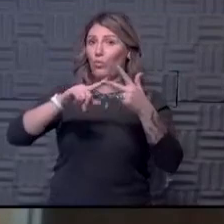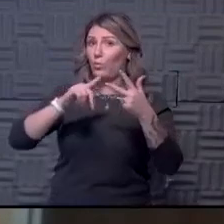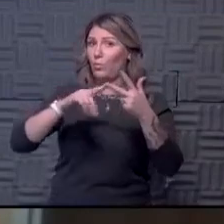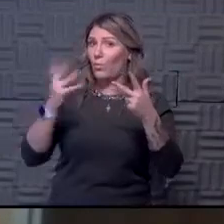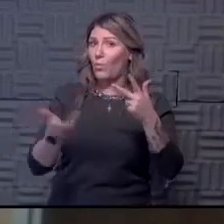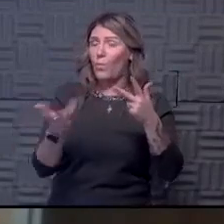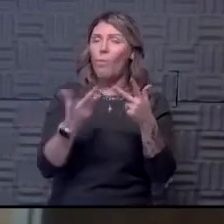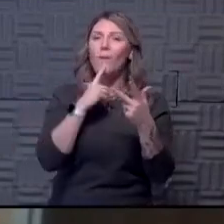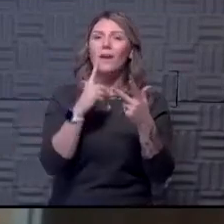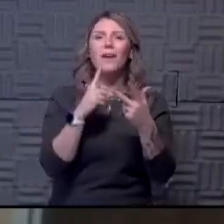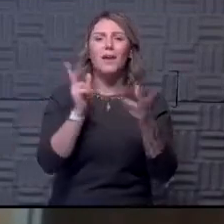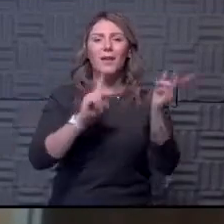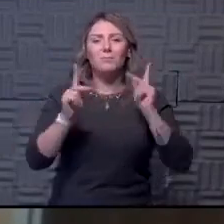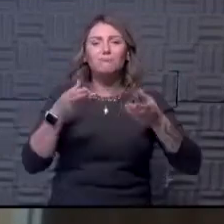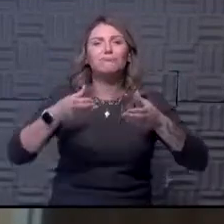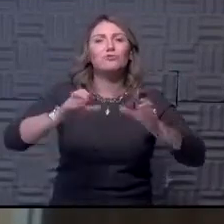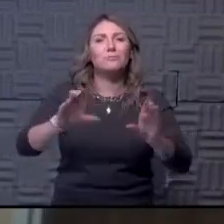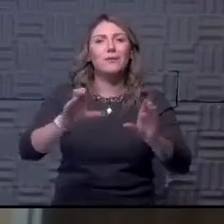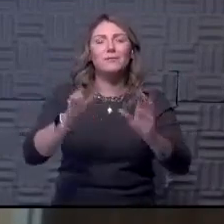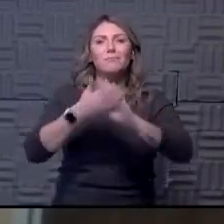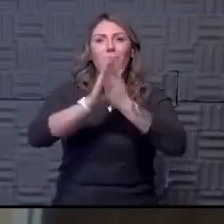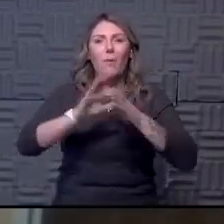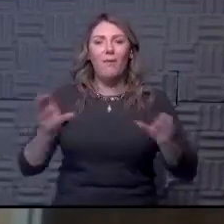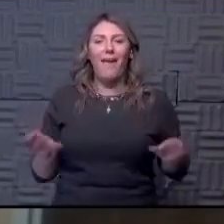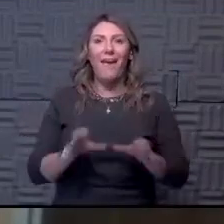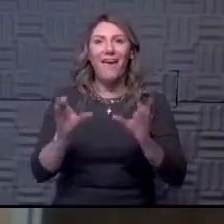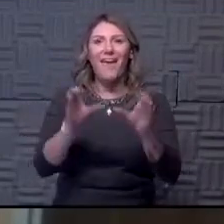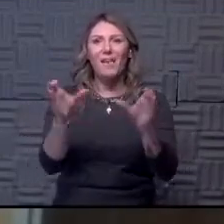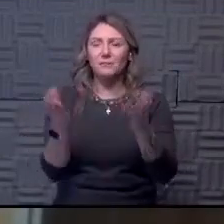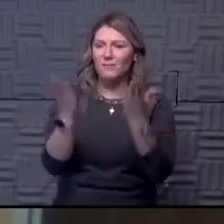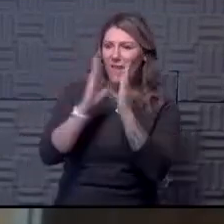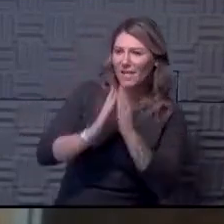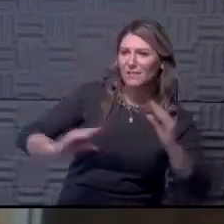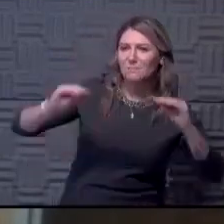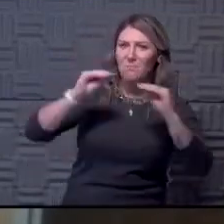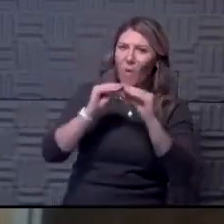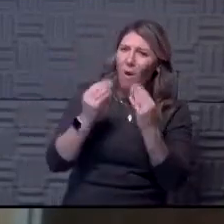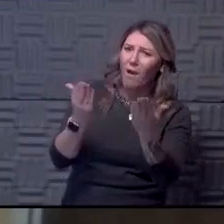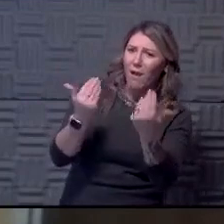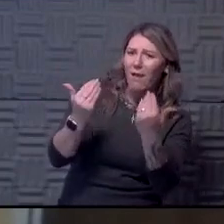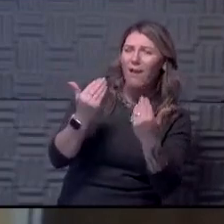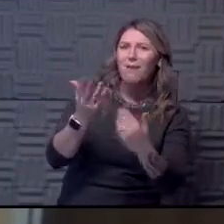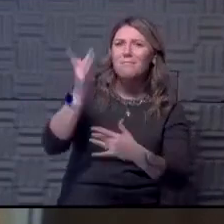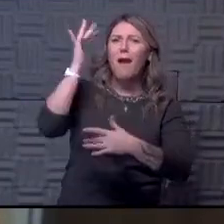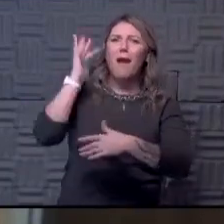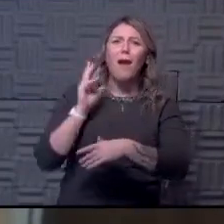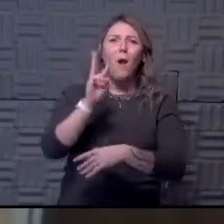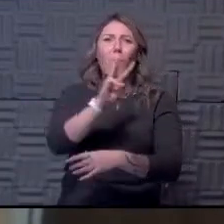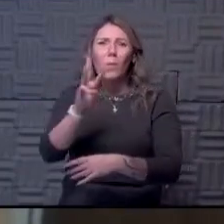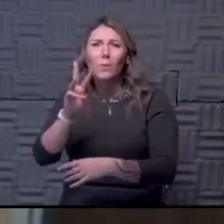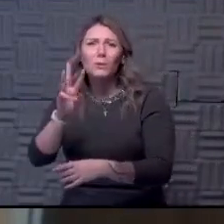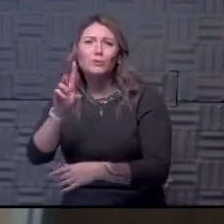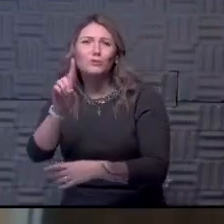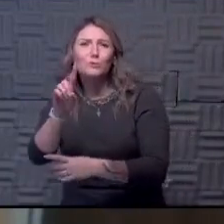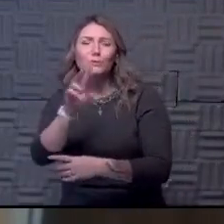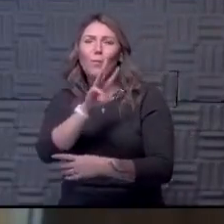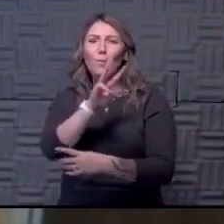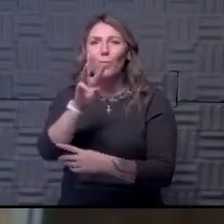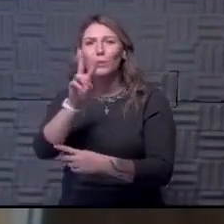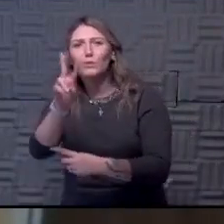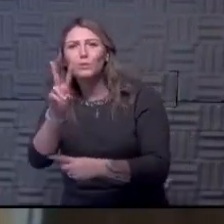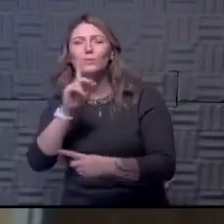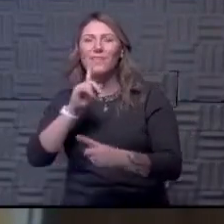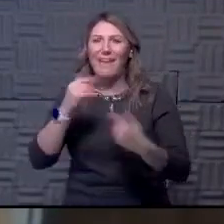get active. We've got to ask more of people. Back in World War II, everybody had their victory gardens. I think